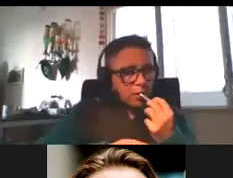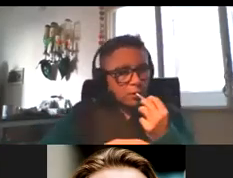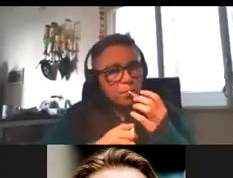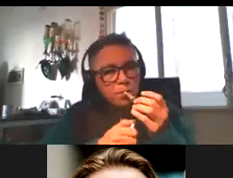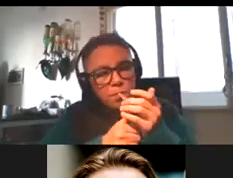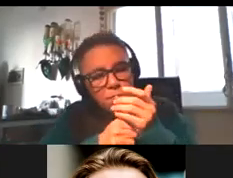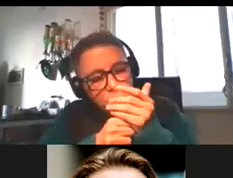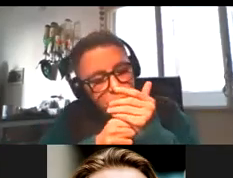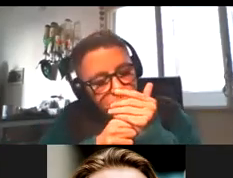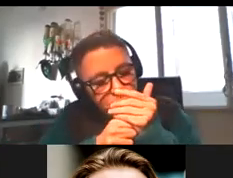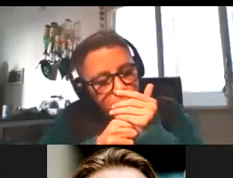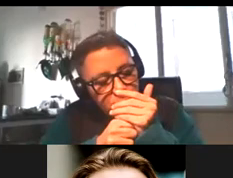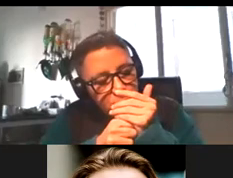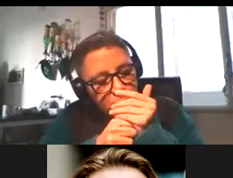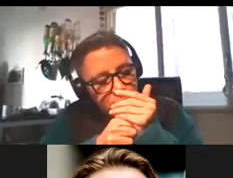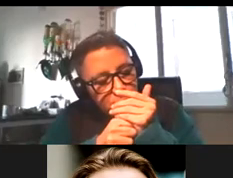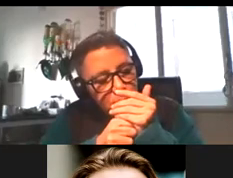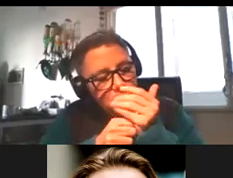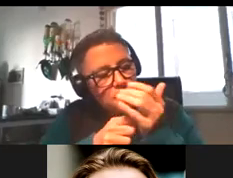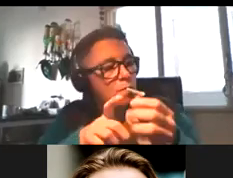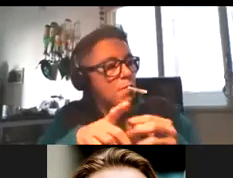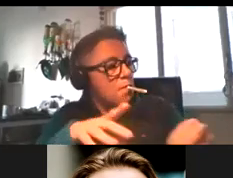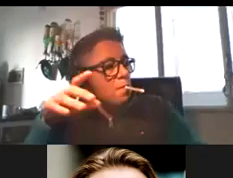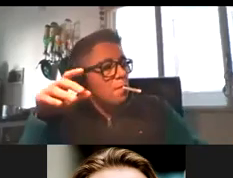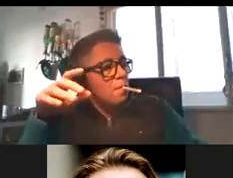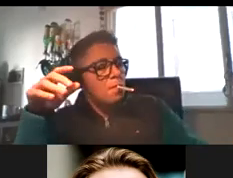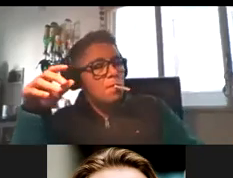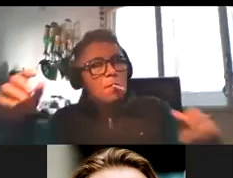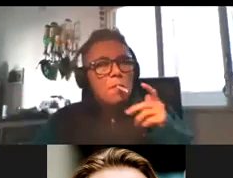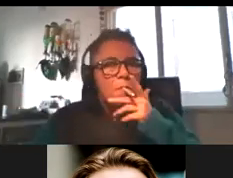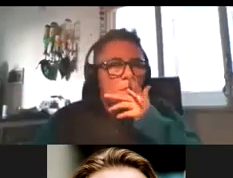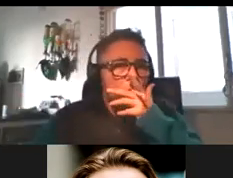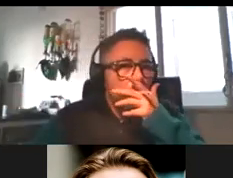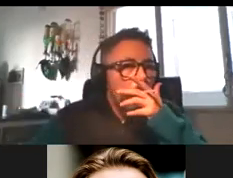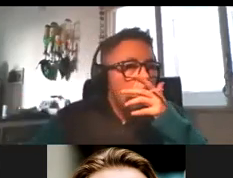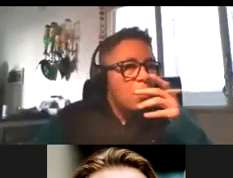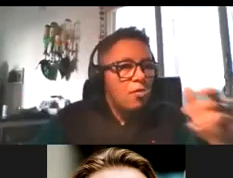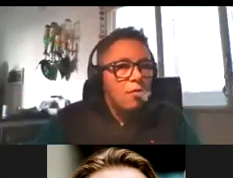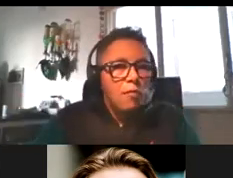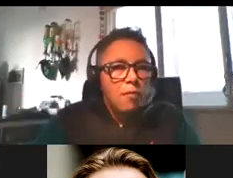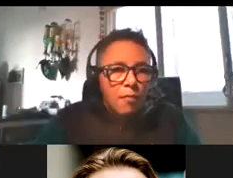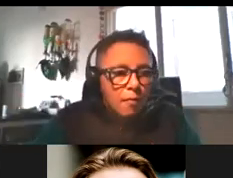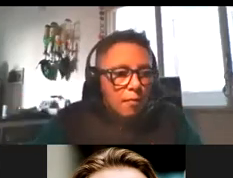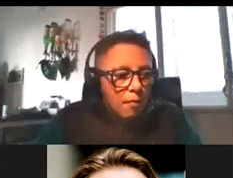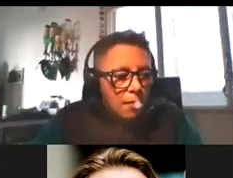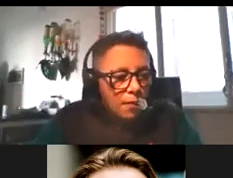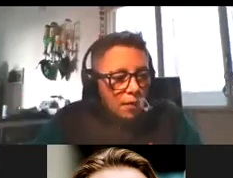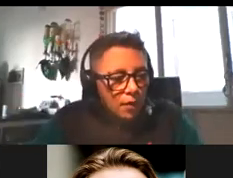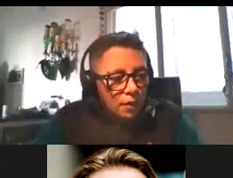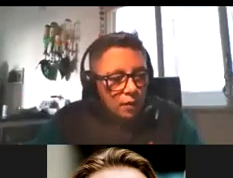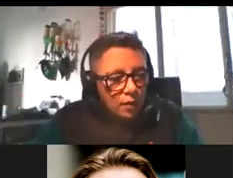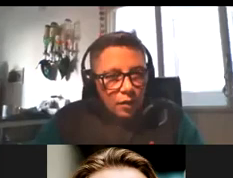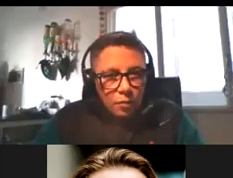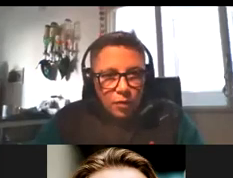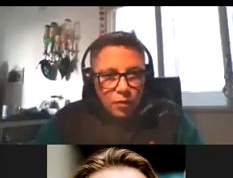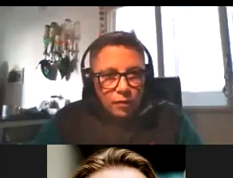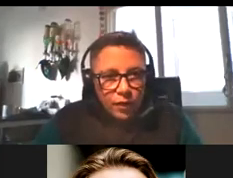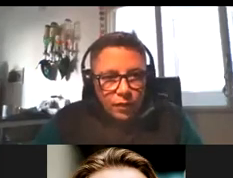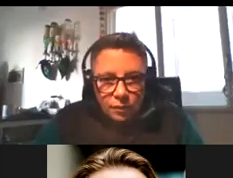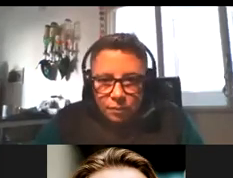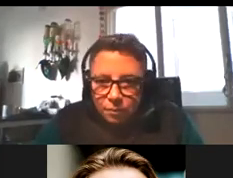your presentation. We are going to move then to the next panel.